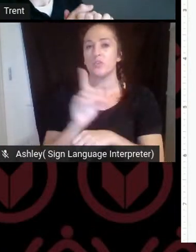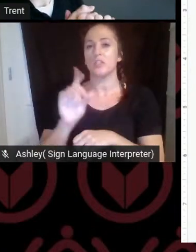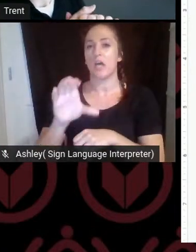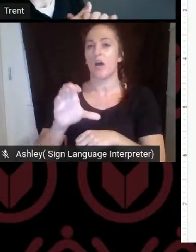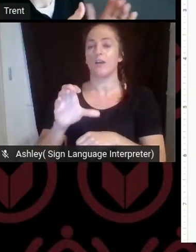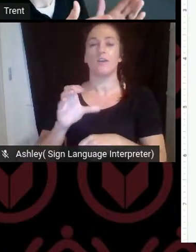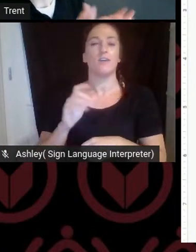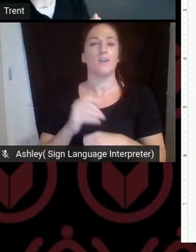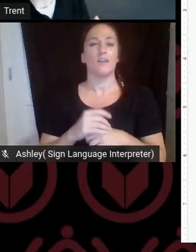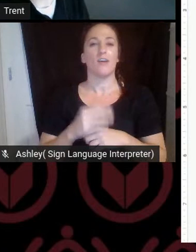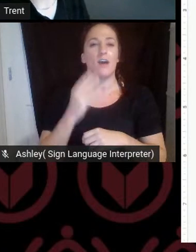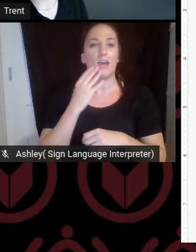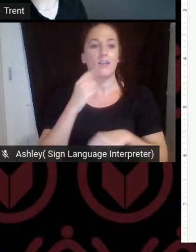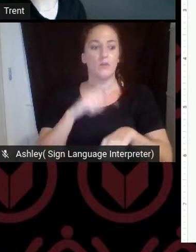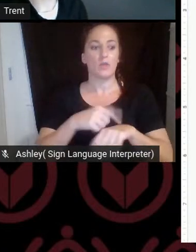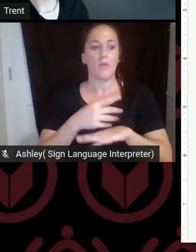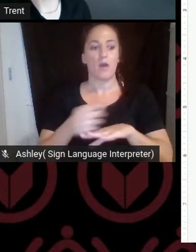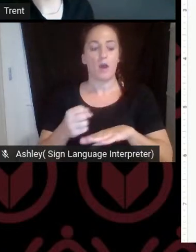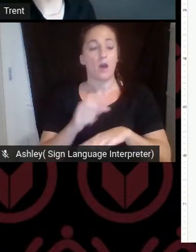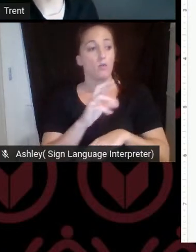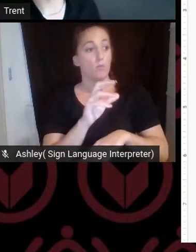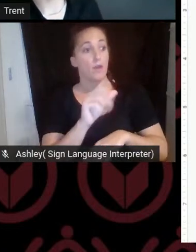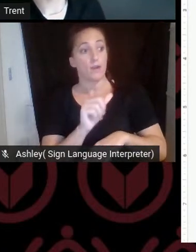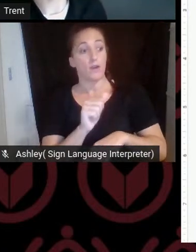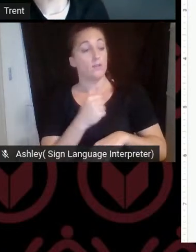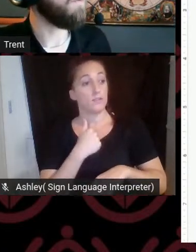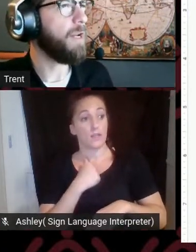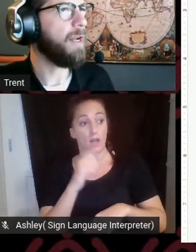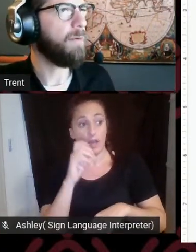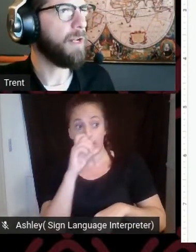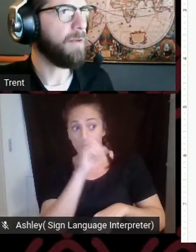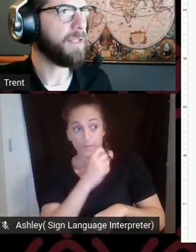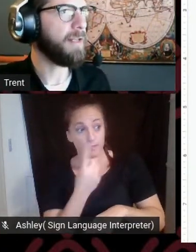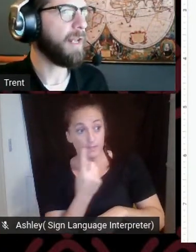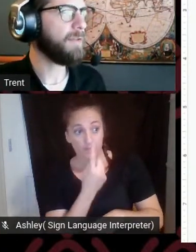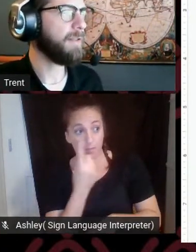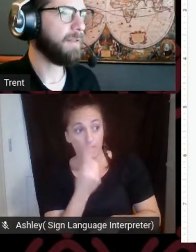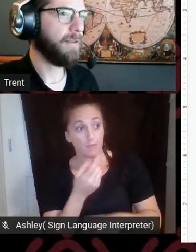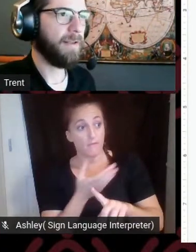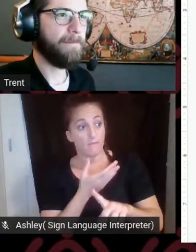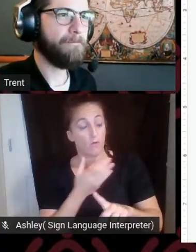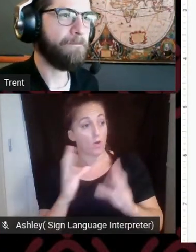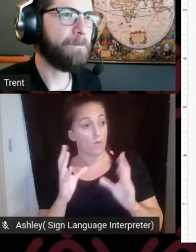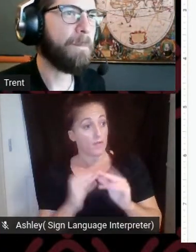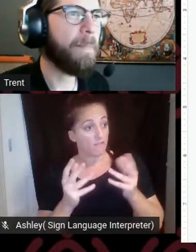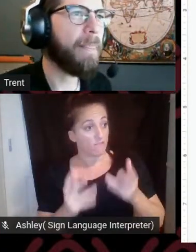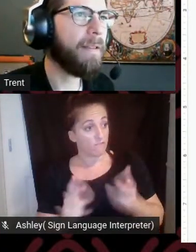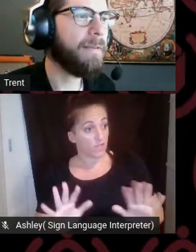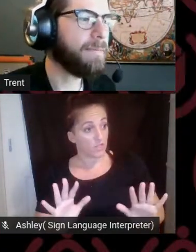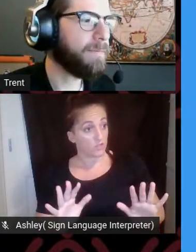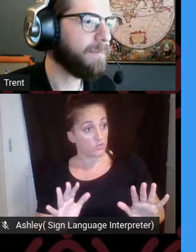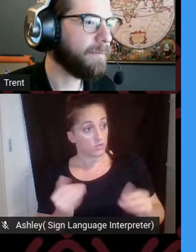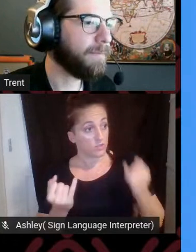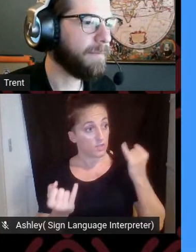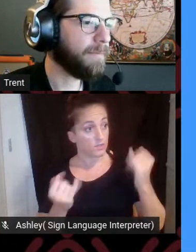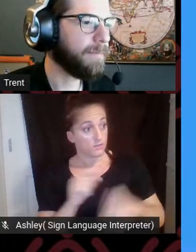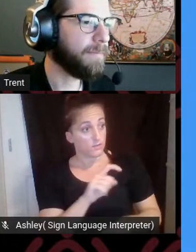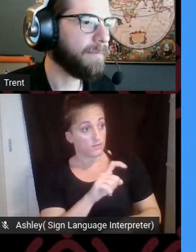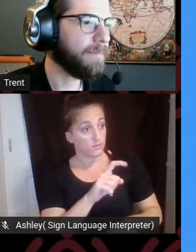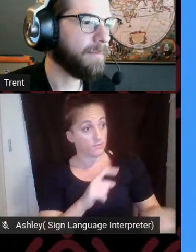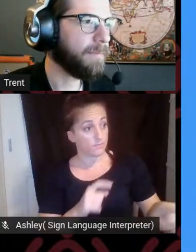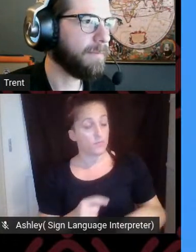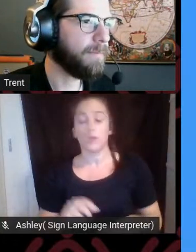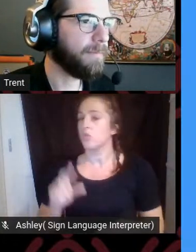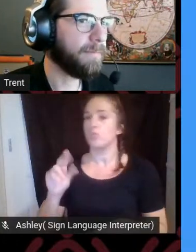time. So Rebecca, is there anything that I missed that we need to go over before we close things out? No, we're just going